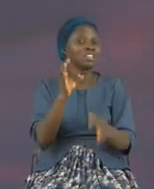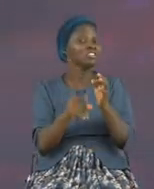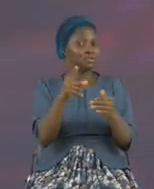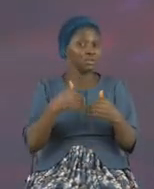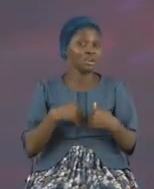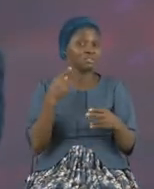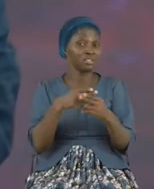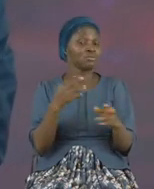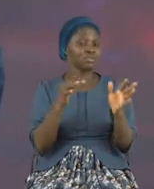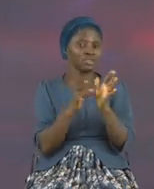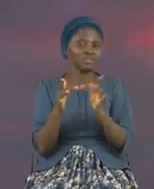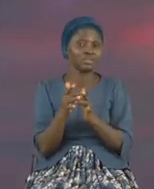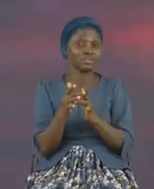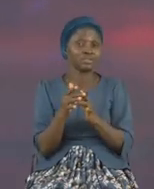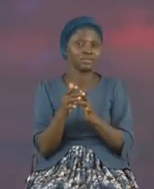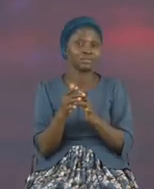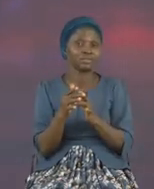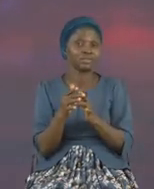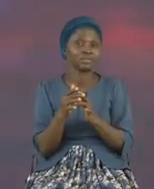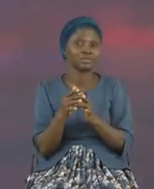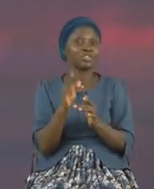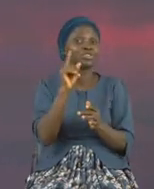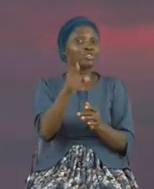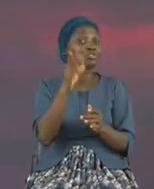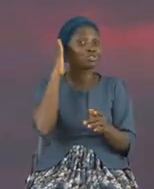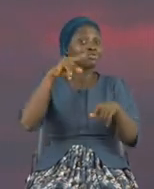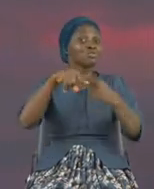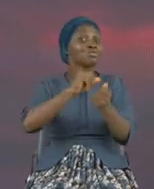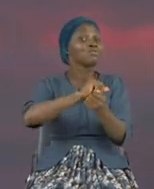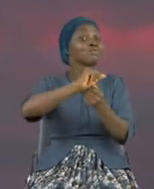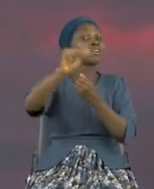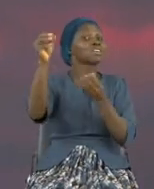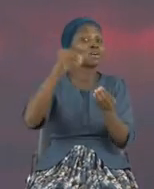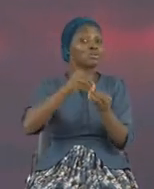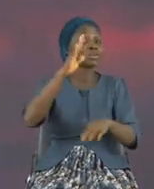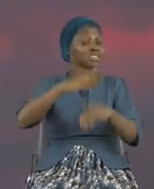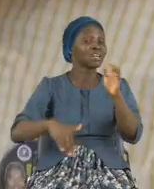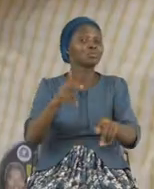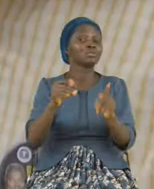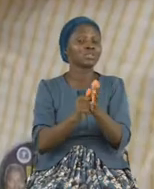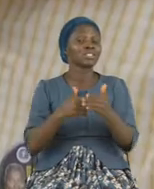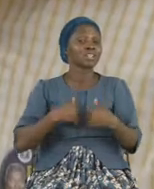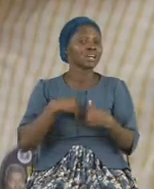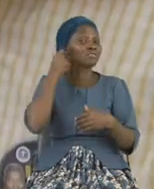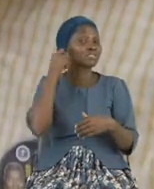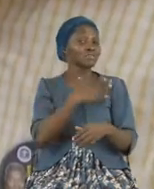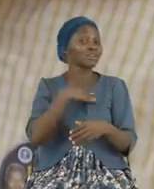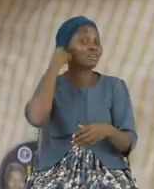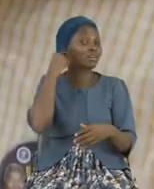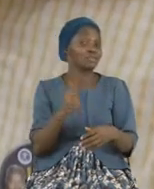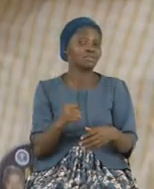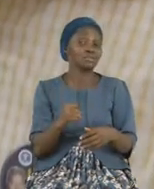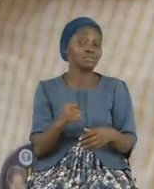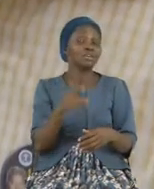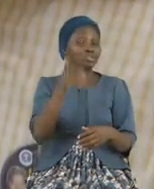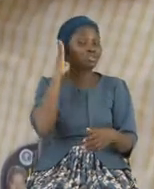of Jesus, you will go farther than the people that have silver and gold. You'll go farther than the